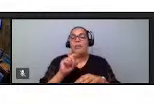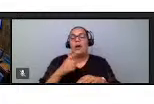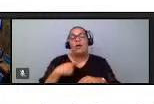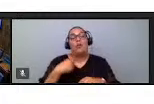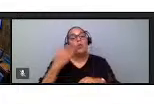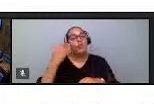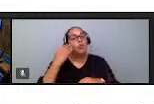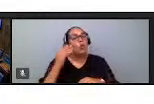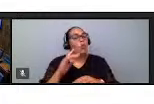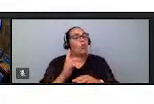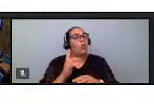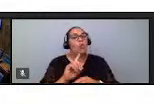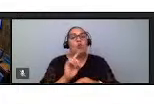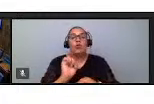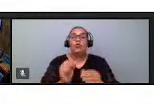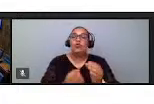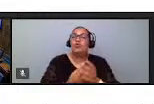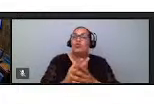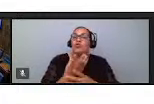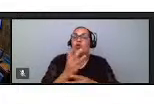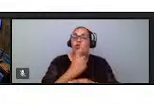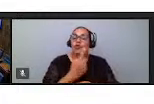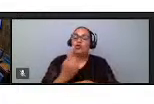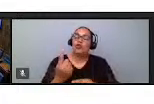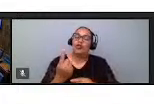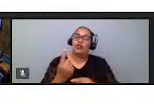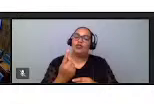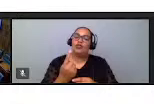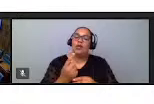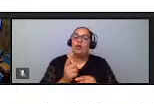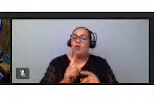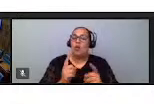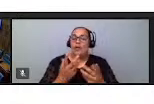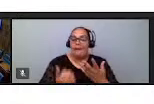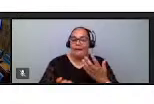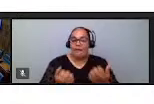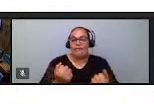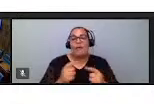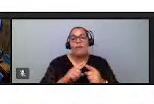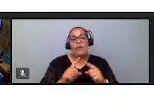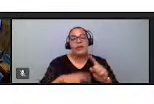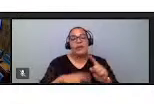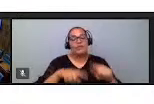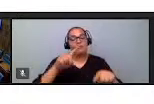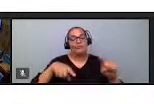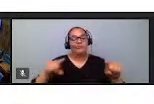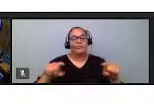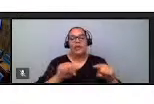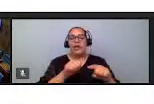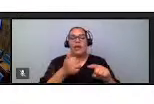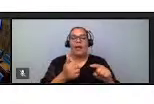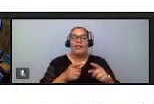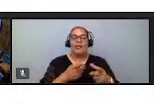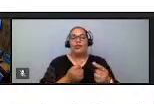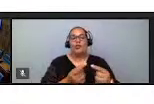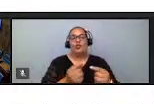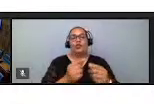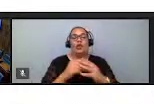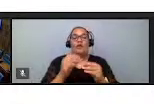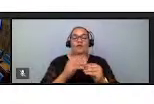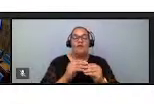know what the growth in each Orchard is and on the different other Commodities than